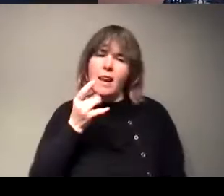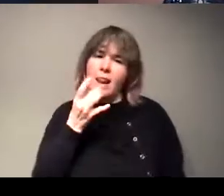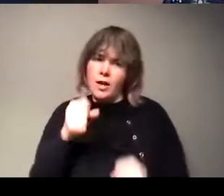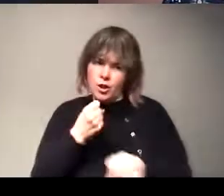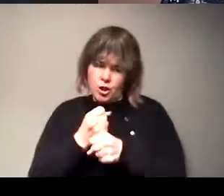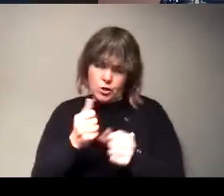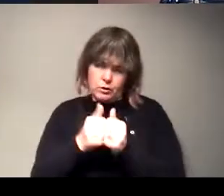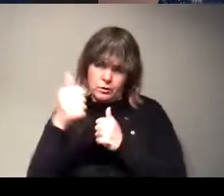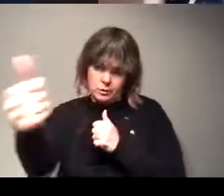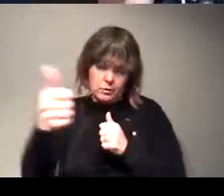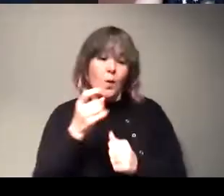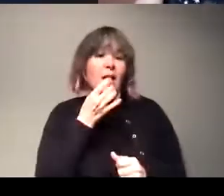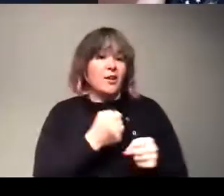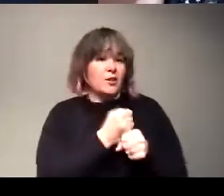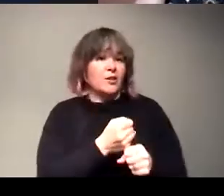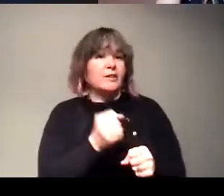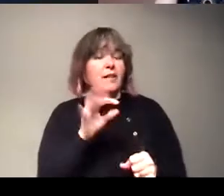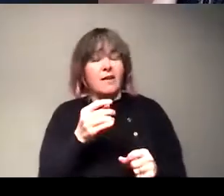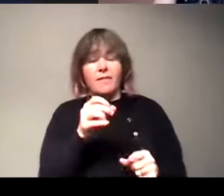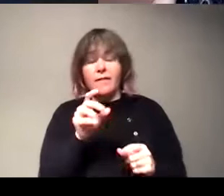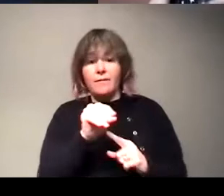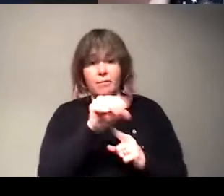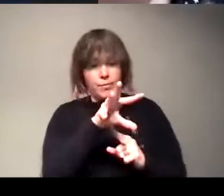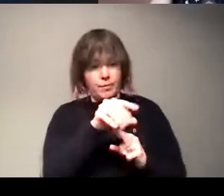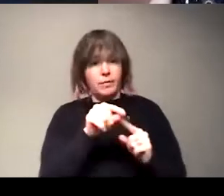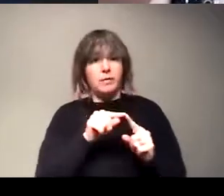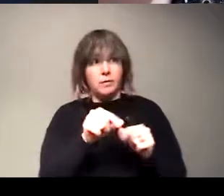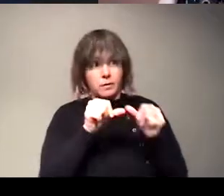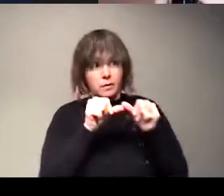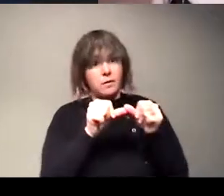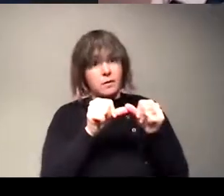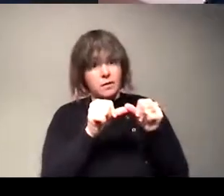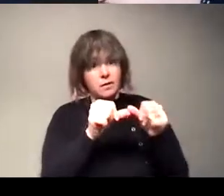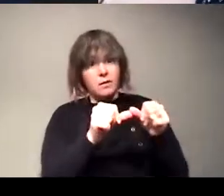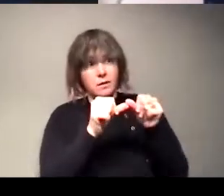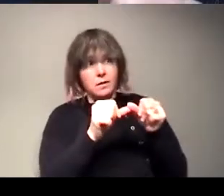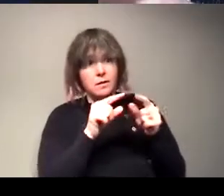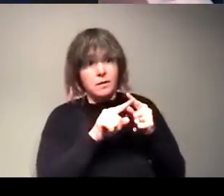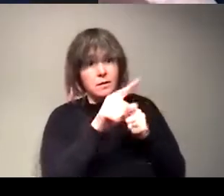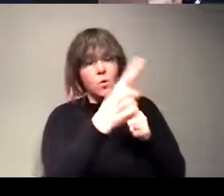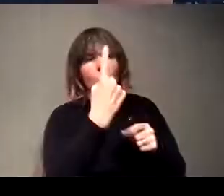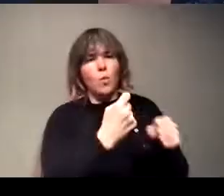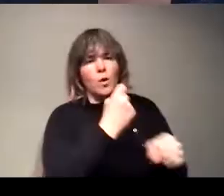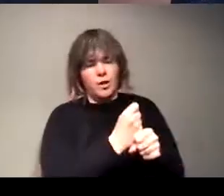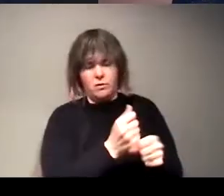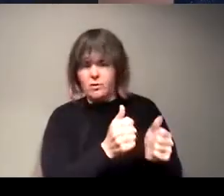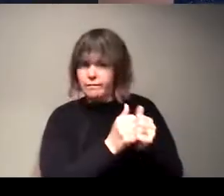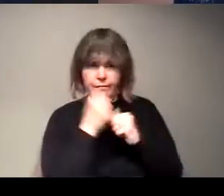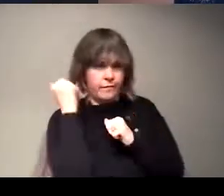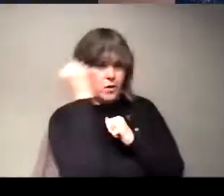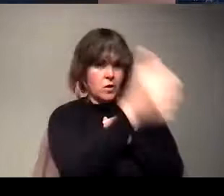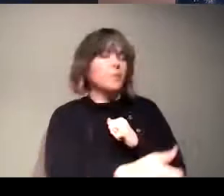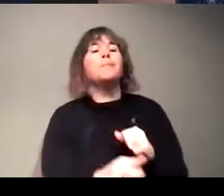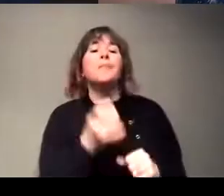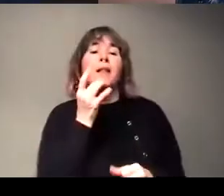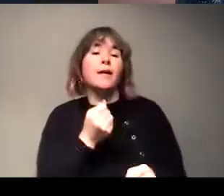Light year is the distance that if you were to shine a flashlight and it were to go on forever, it's the distance it would travel in a whole year. It's very far. We use light